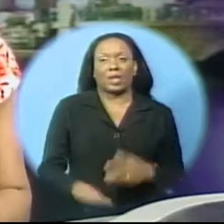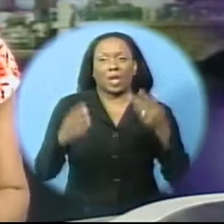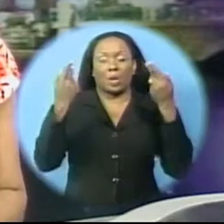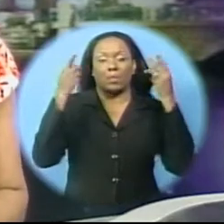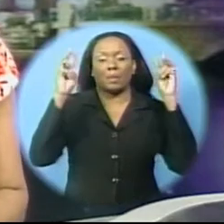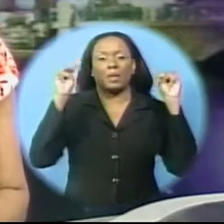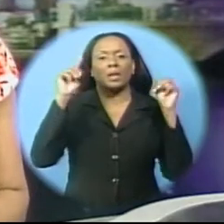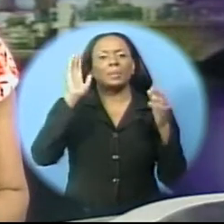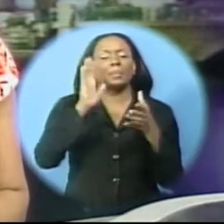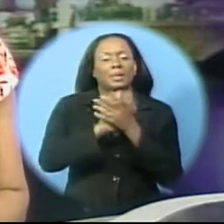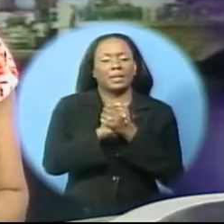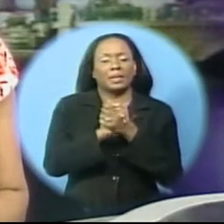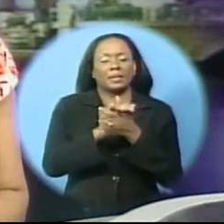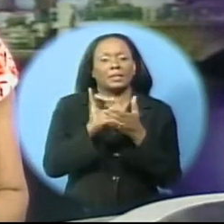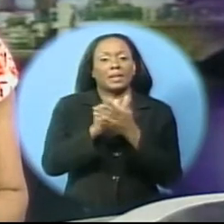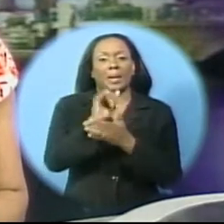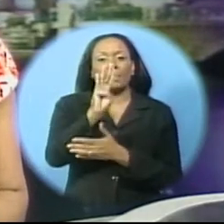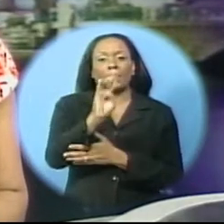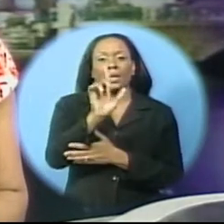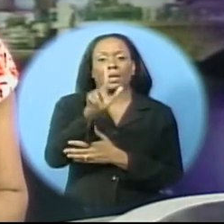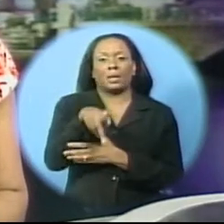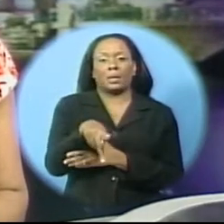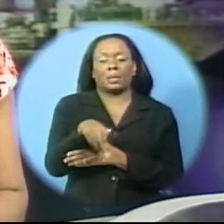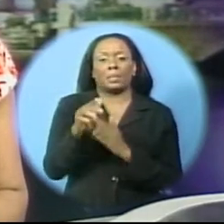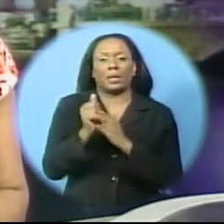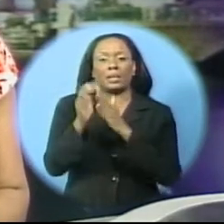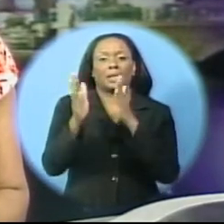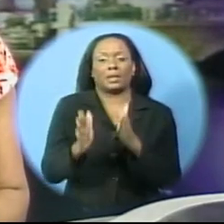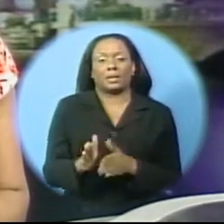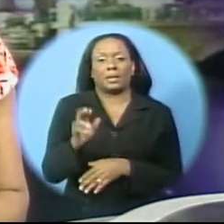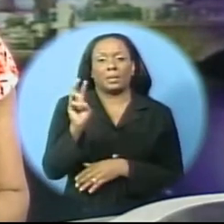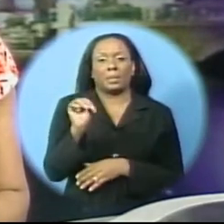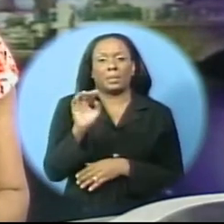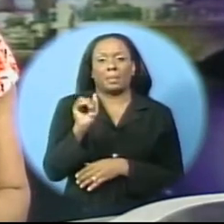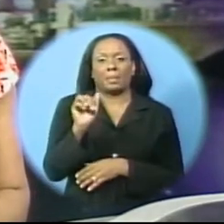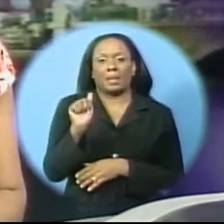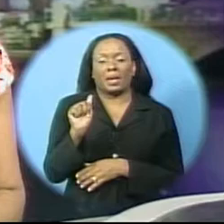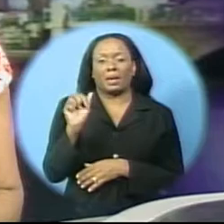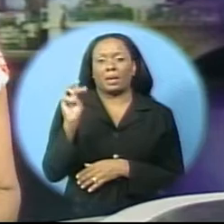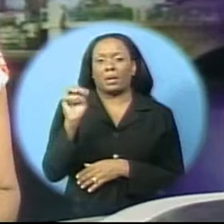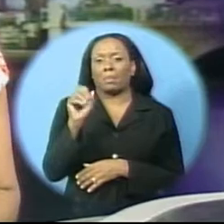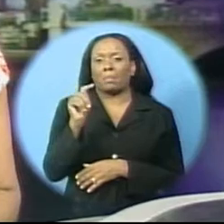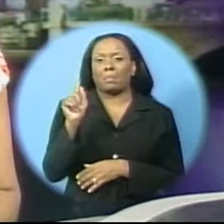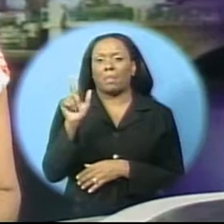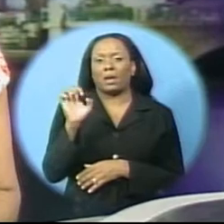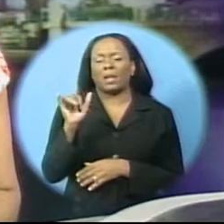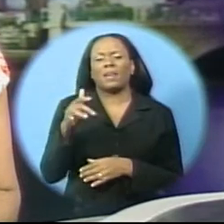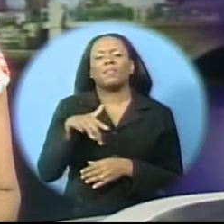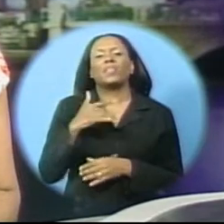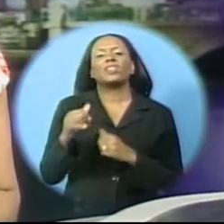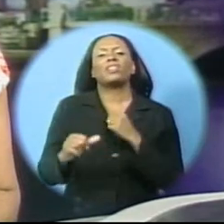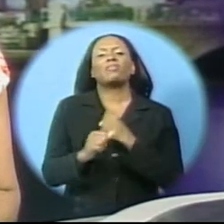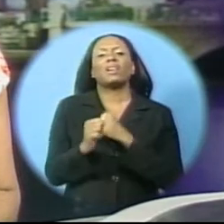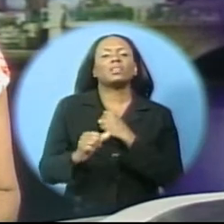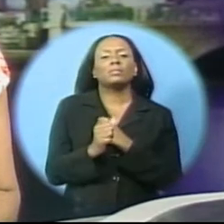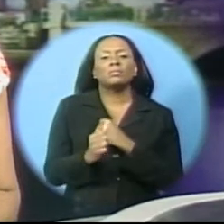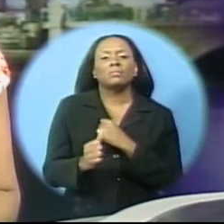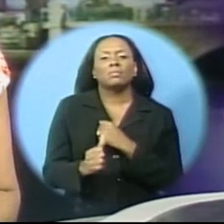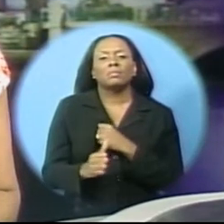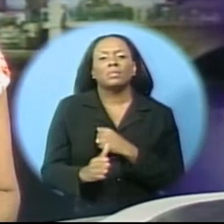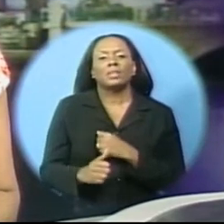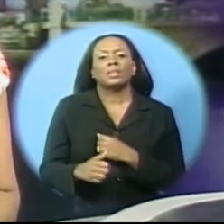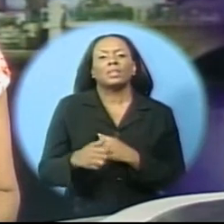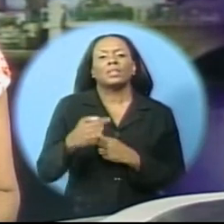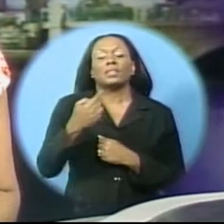Meantime, Prime Minister Stewart believes the position of the opposition leader is under threat. He says that's the real reason the Barbados Labour Party